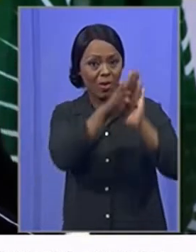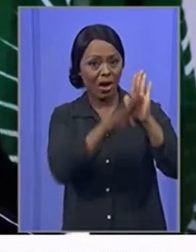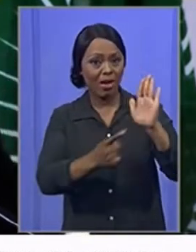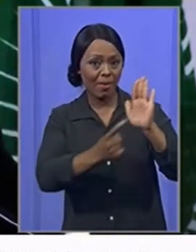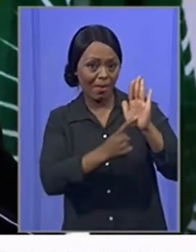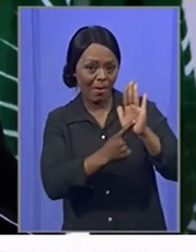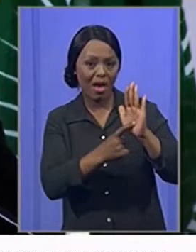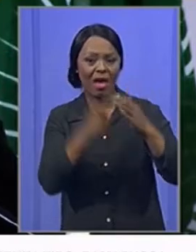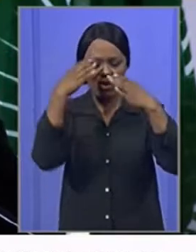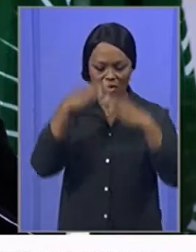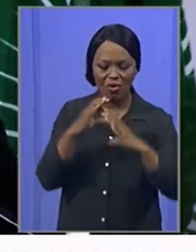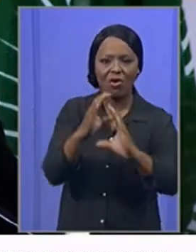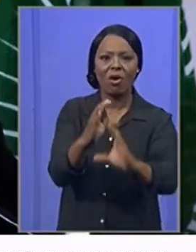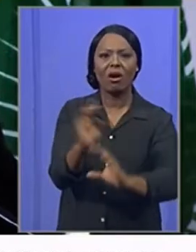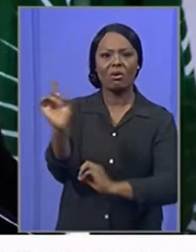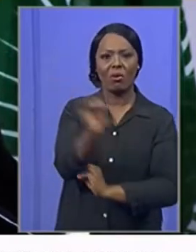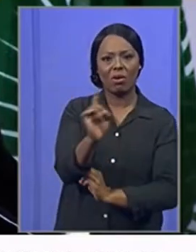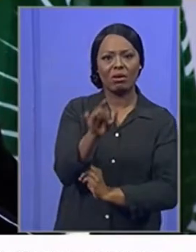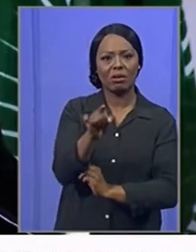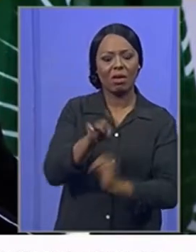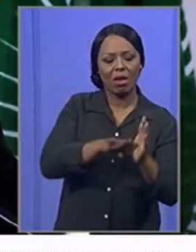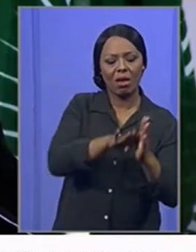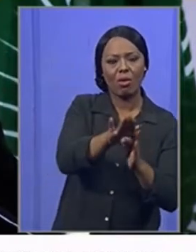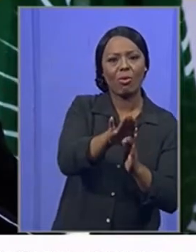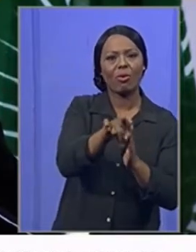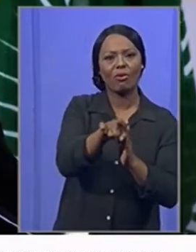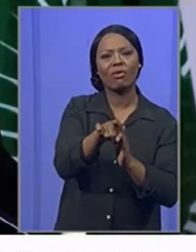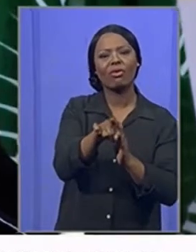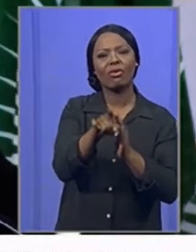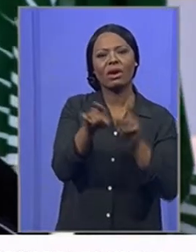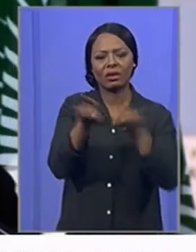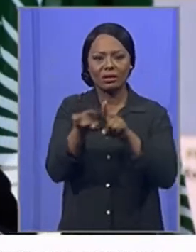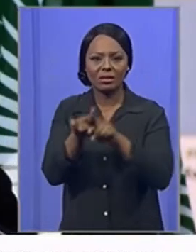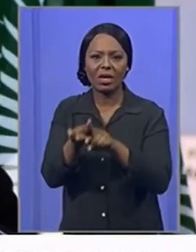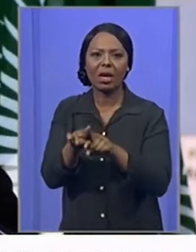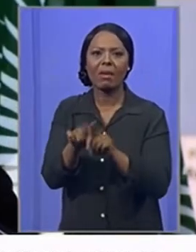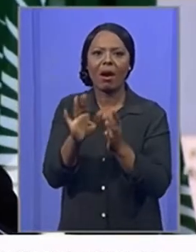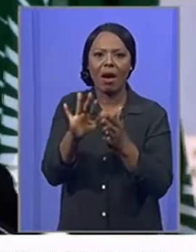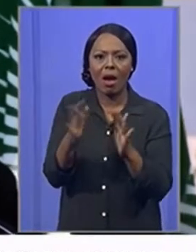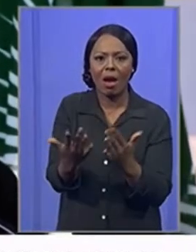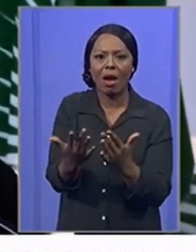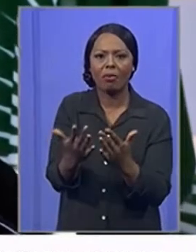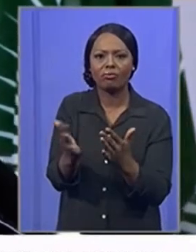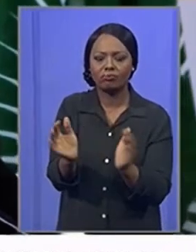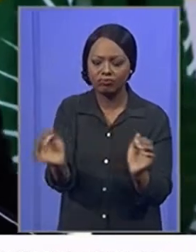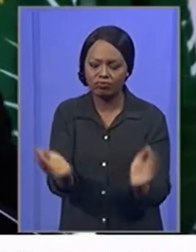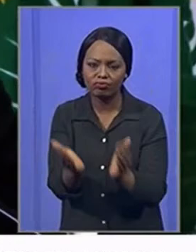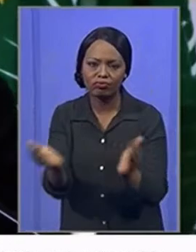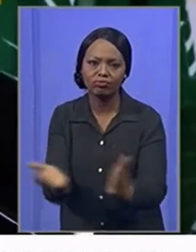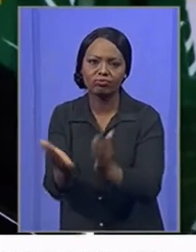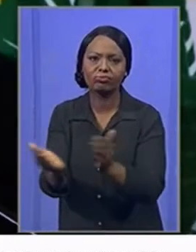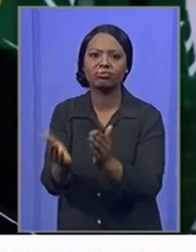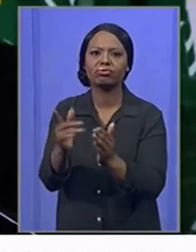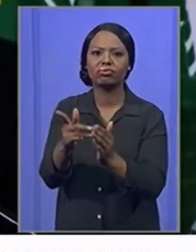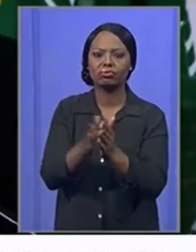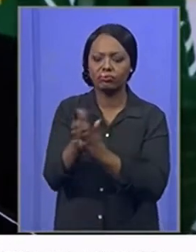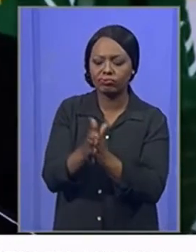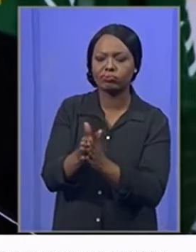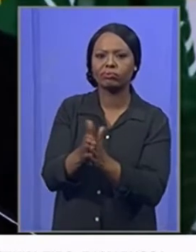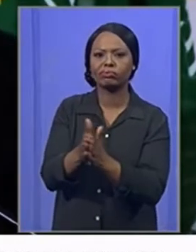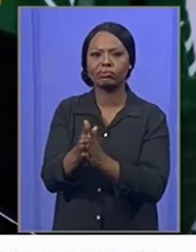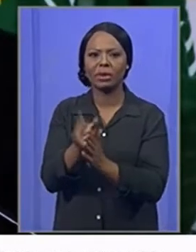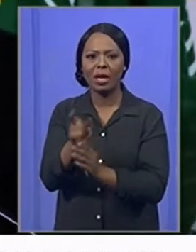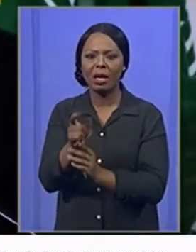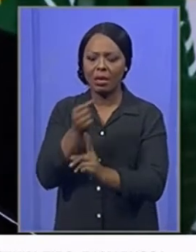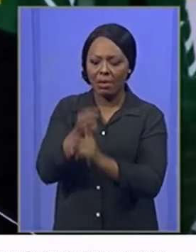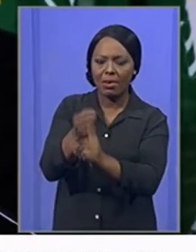will focus on improving as well as modernizing the recruitment